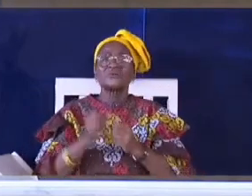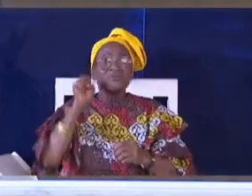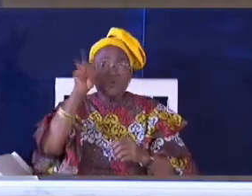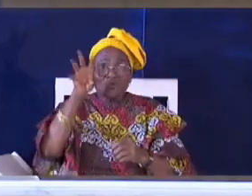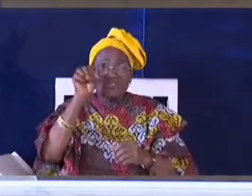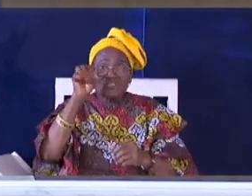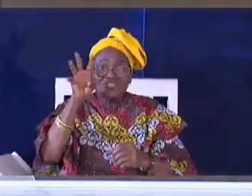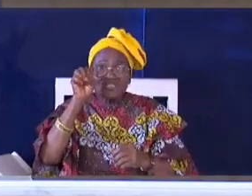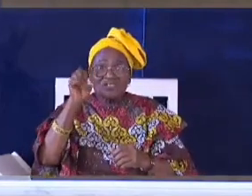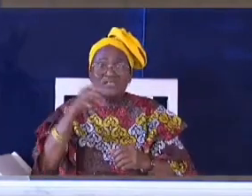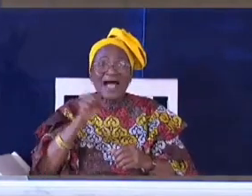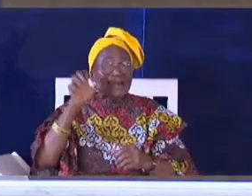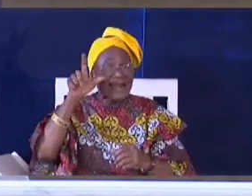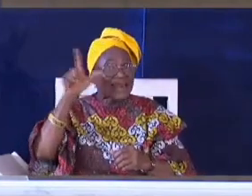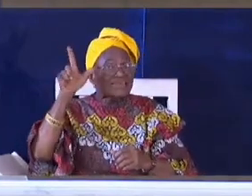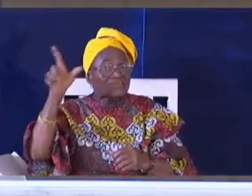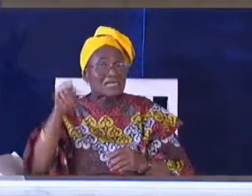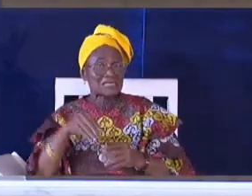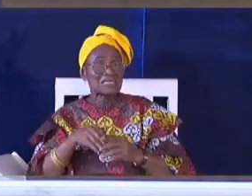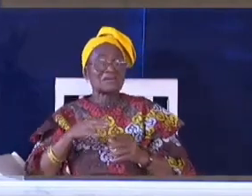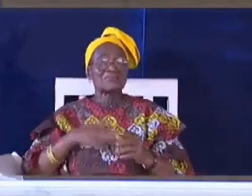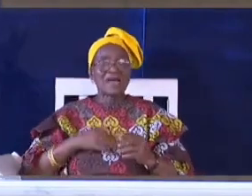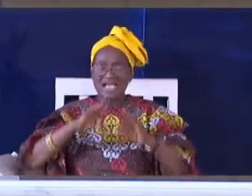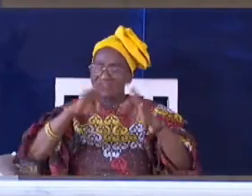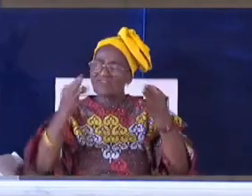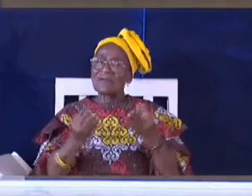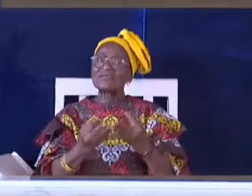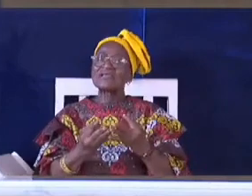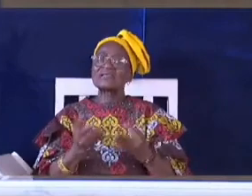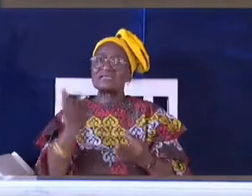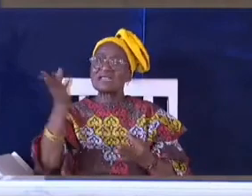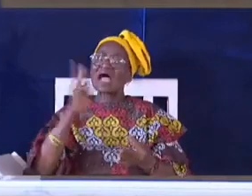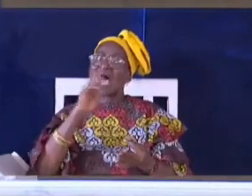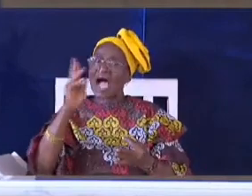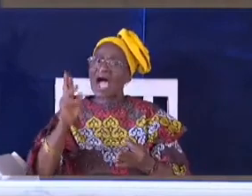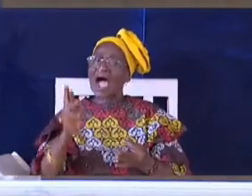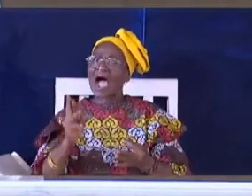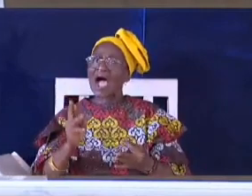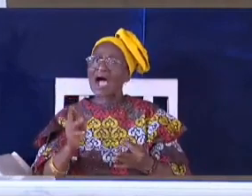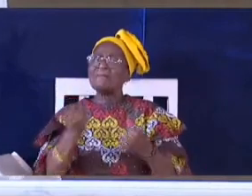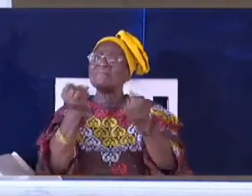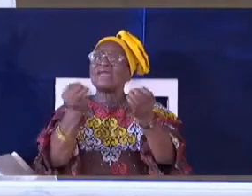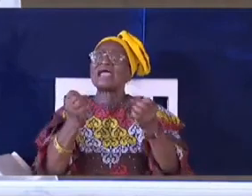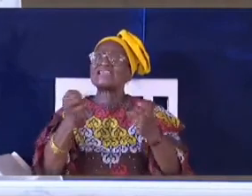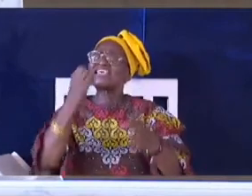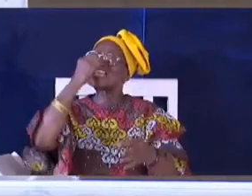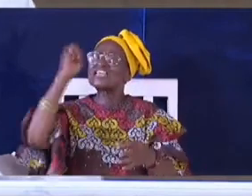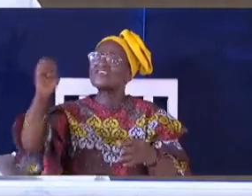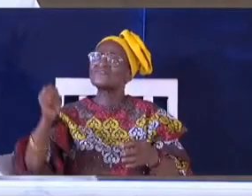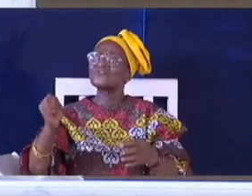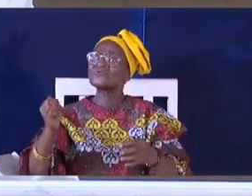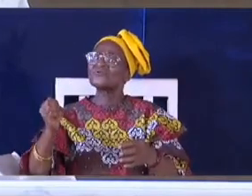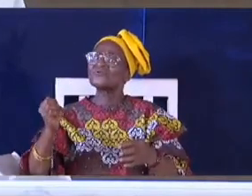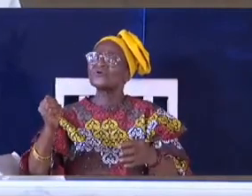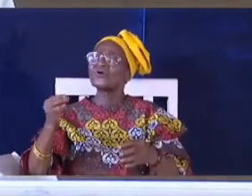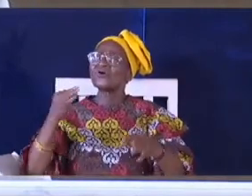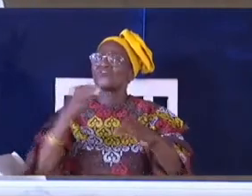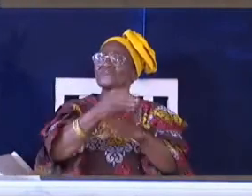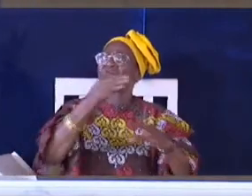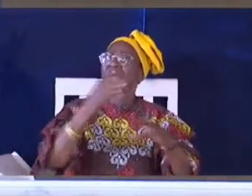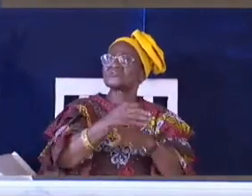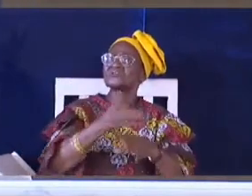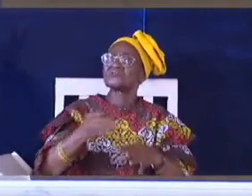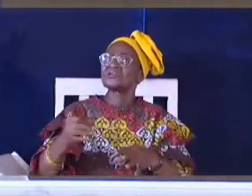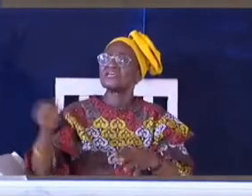my family. There are several evil forces working against me. They too are